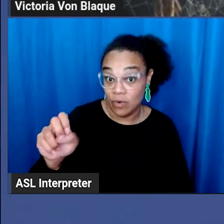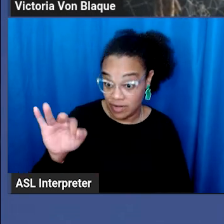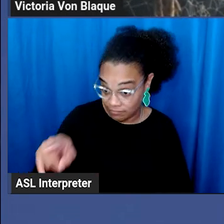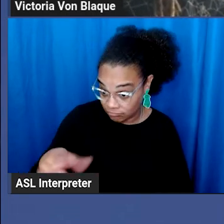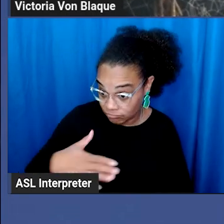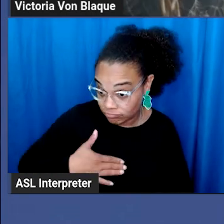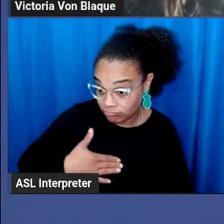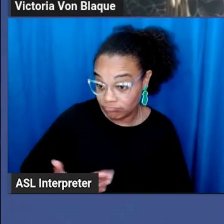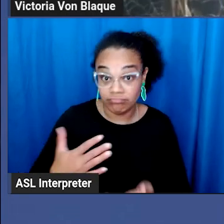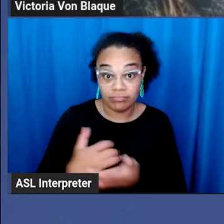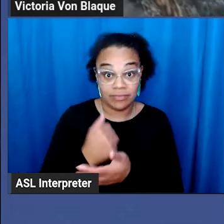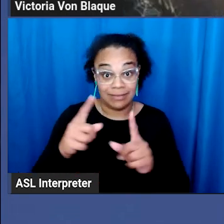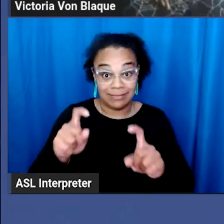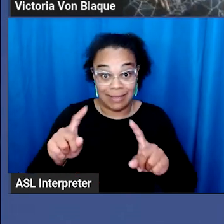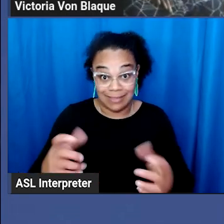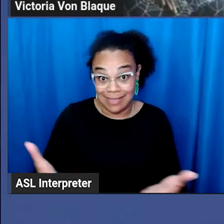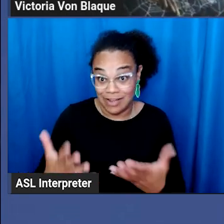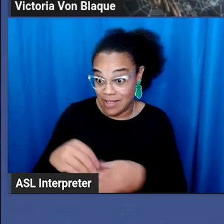party.